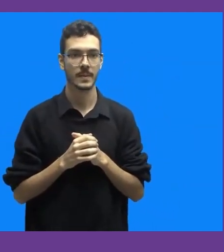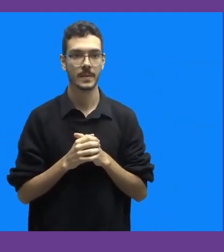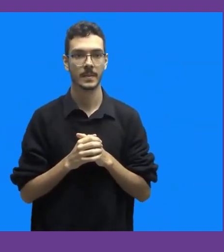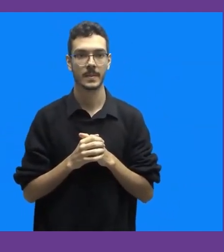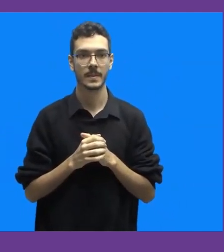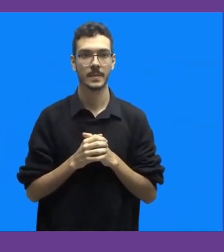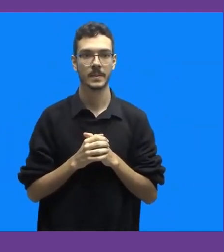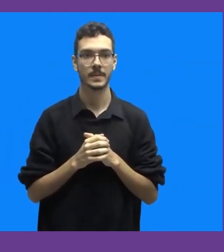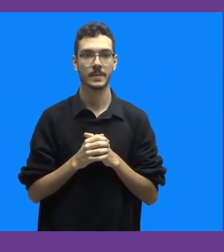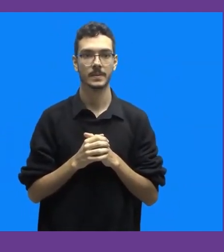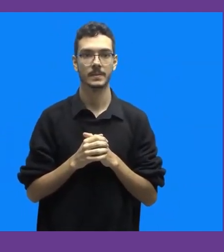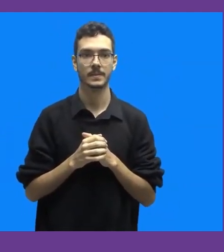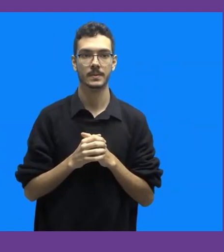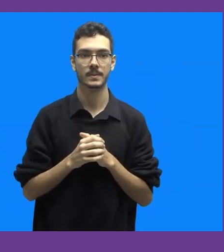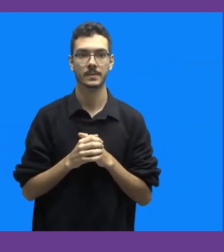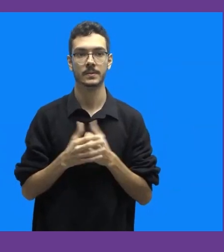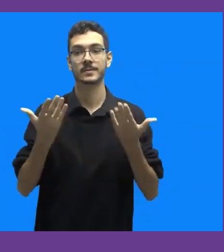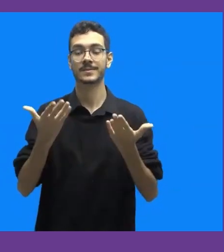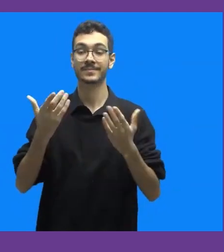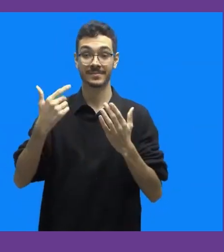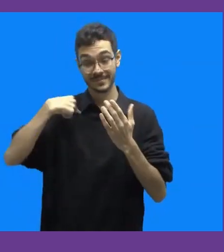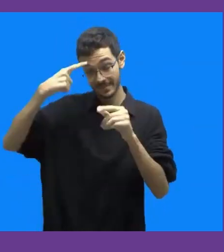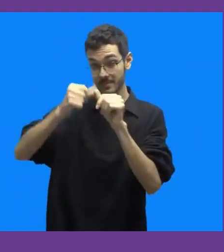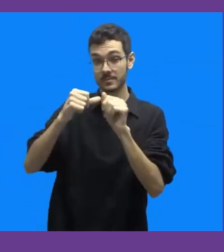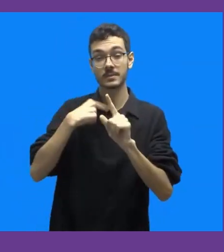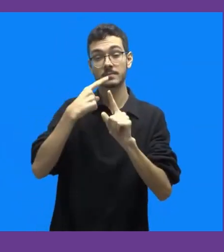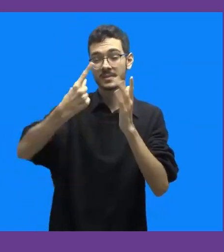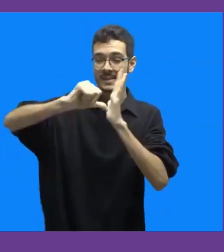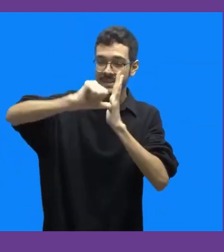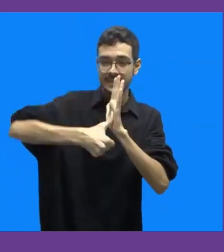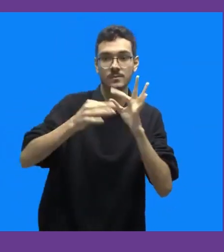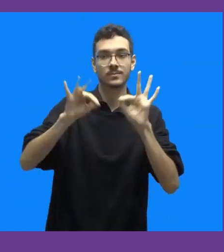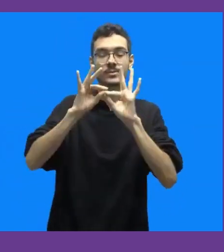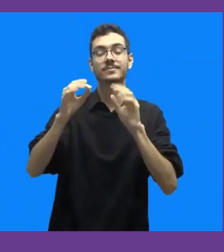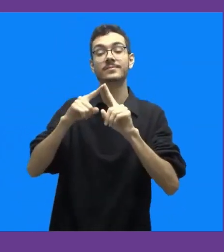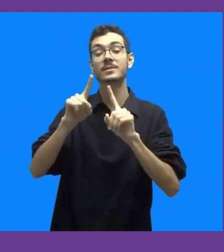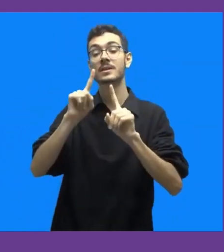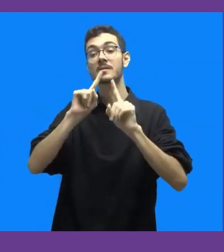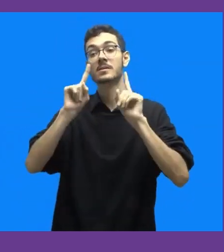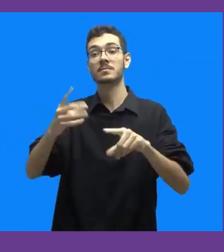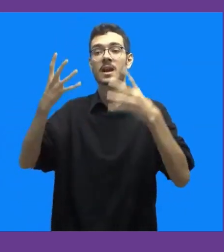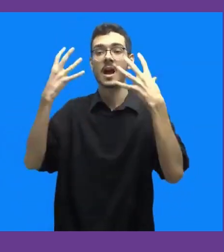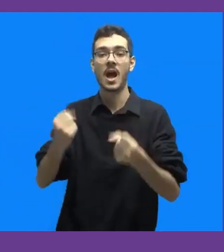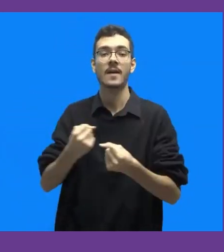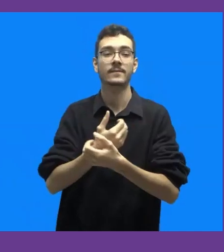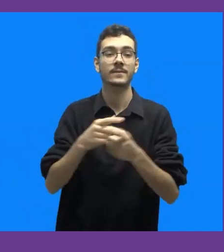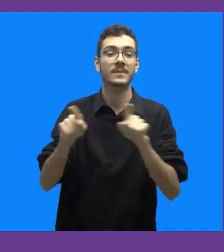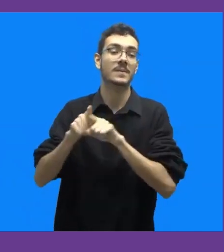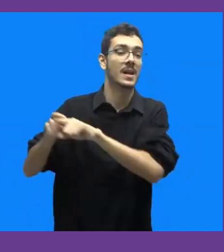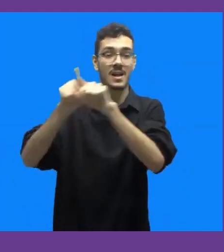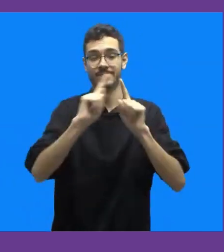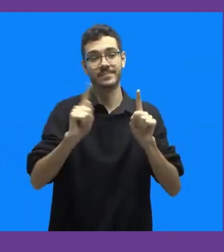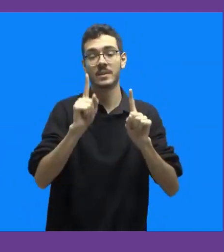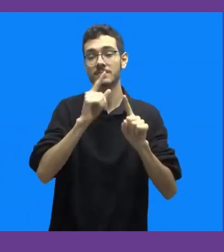towards more experience, not only knowledge, but also experience of people involved in